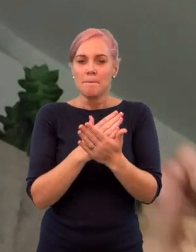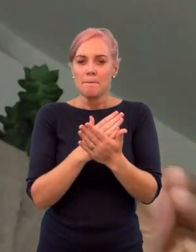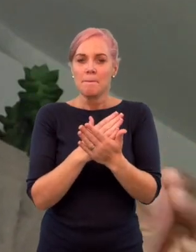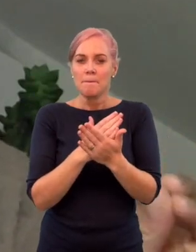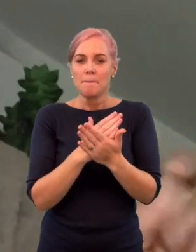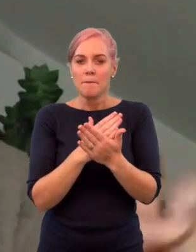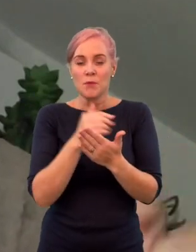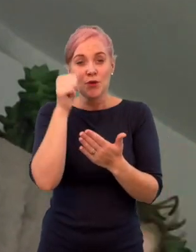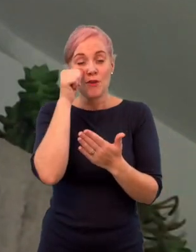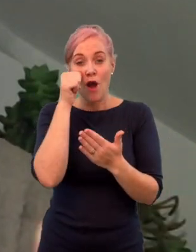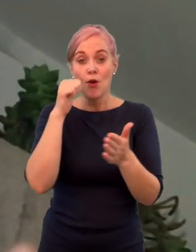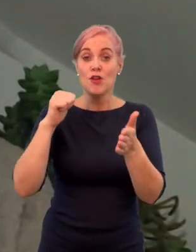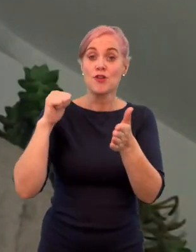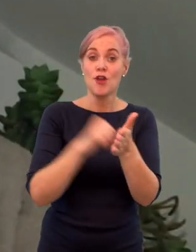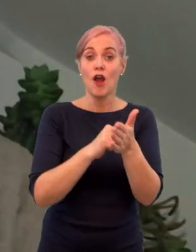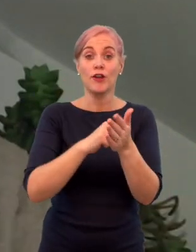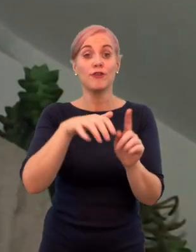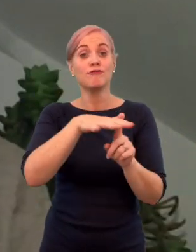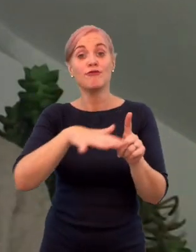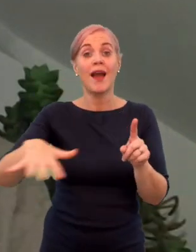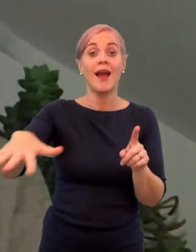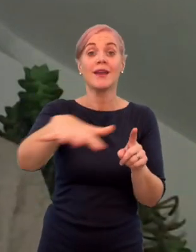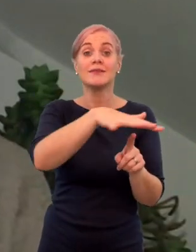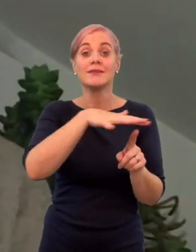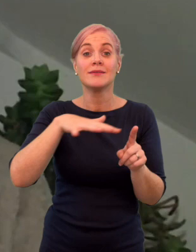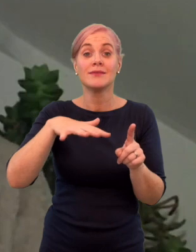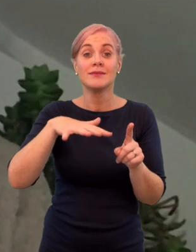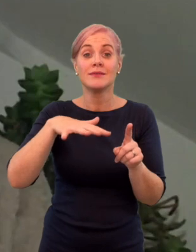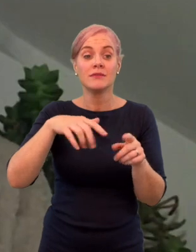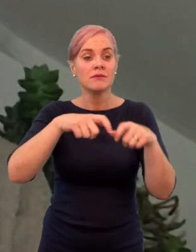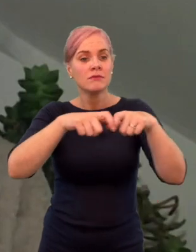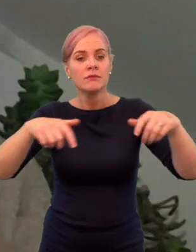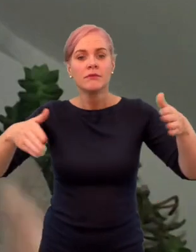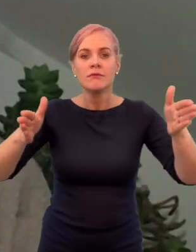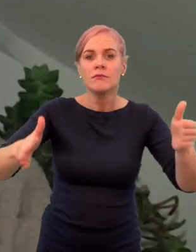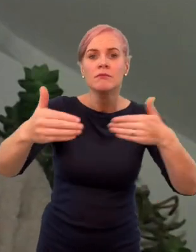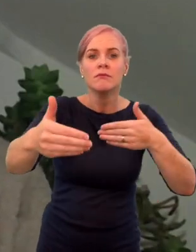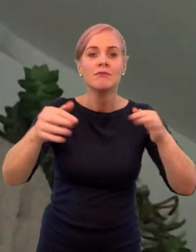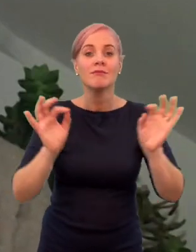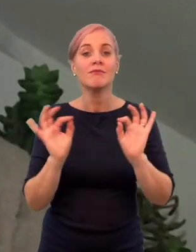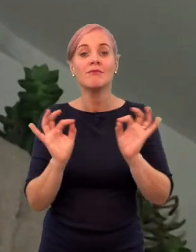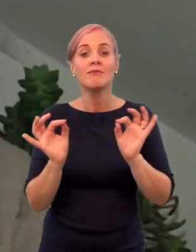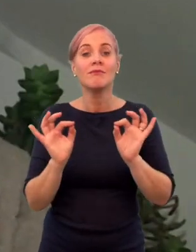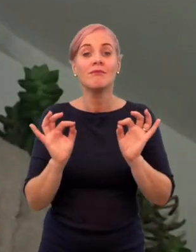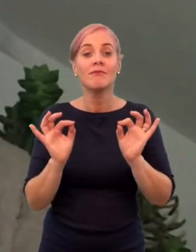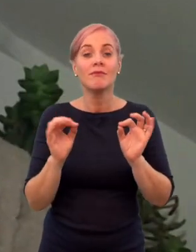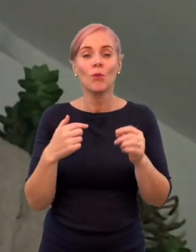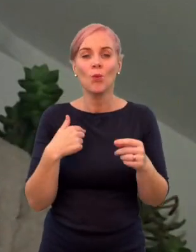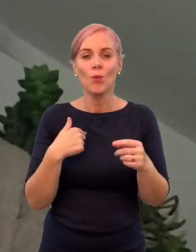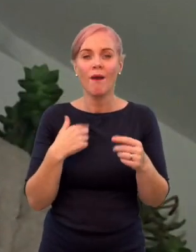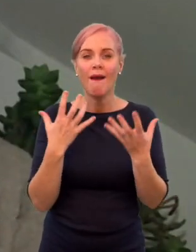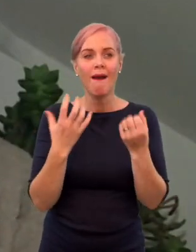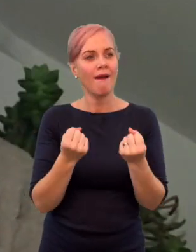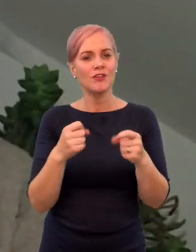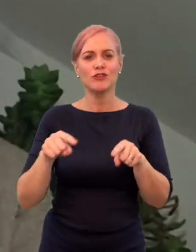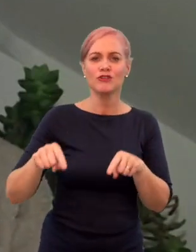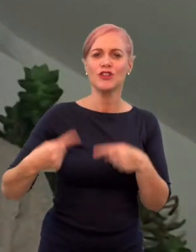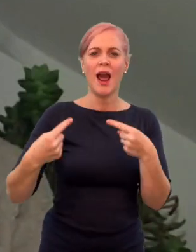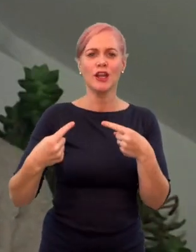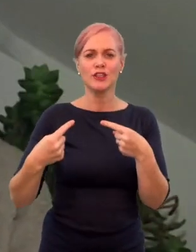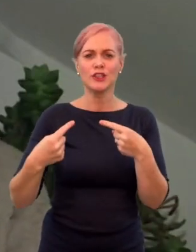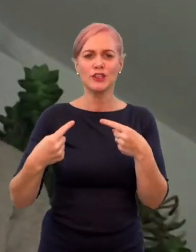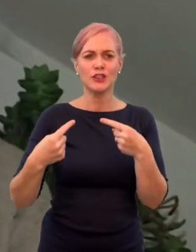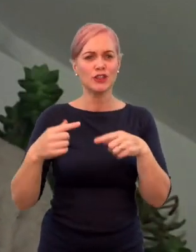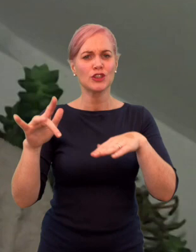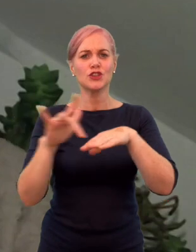by the fact that, you know, this is a concrete space. There's no like track lines or anything. We were very, we sort of